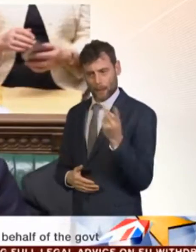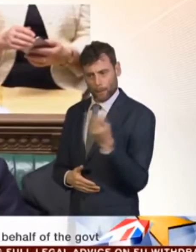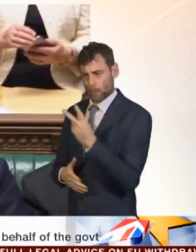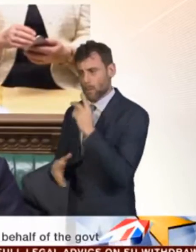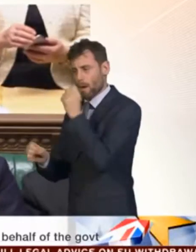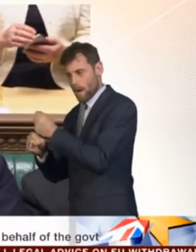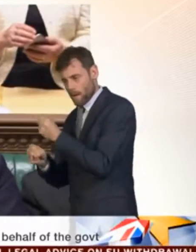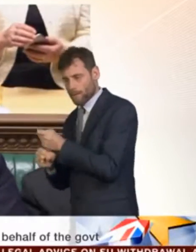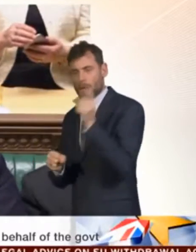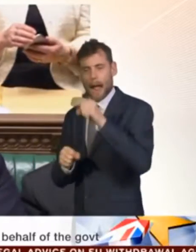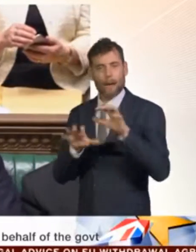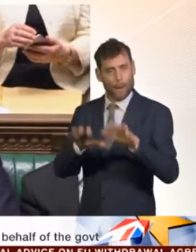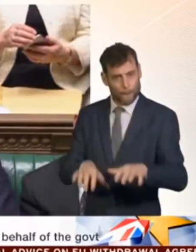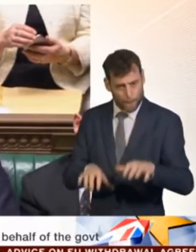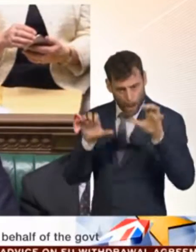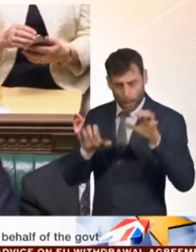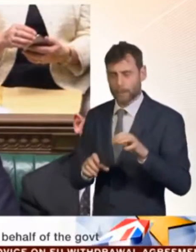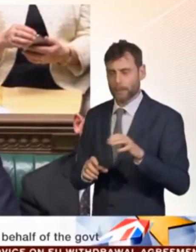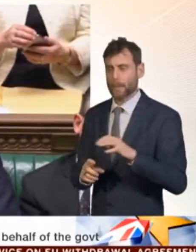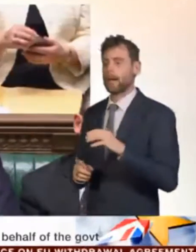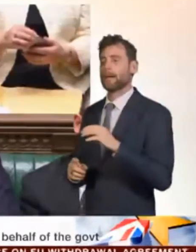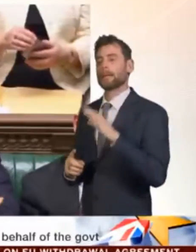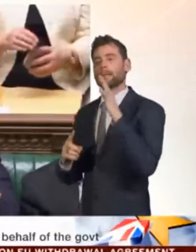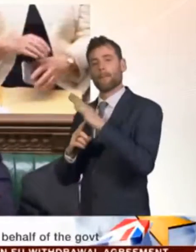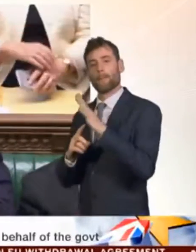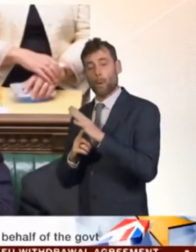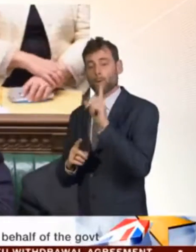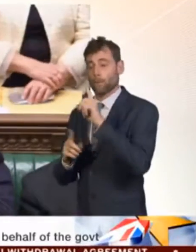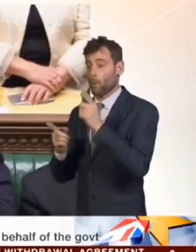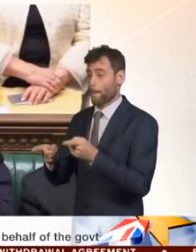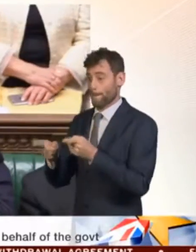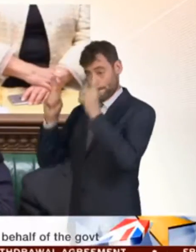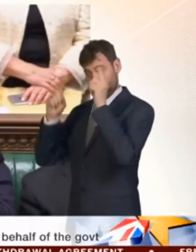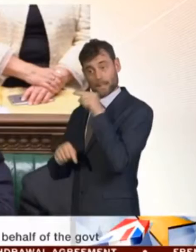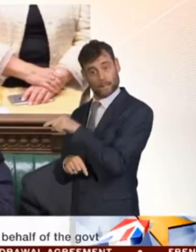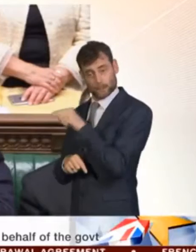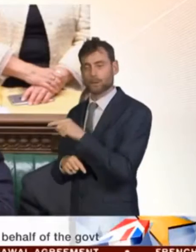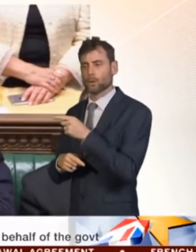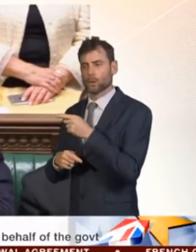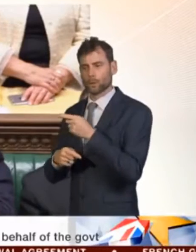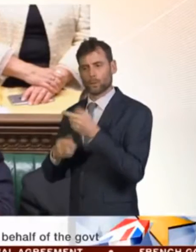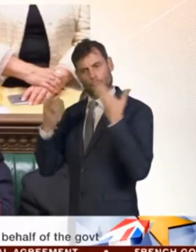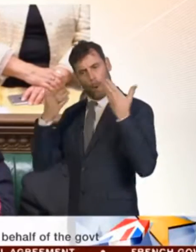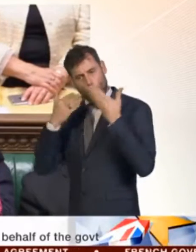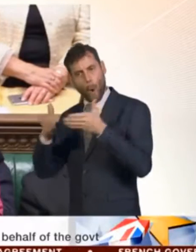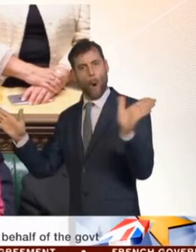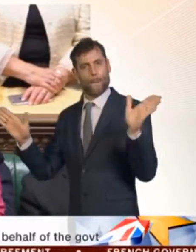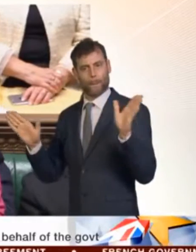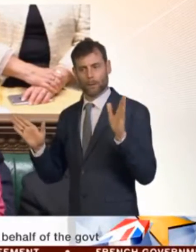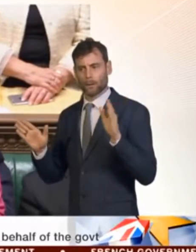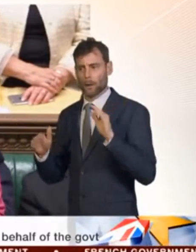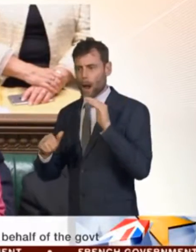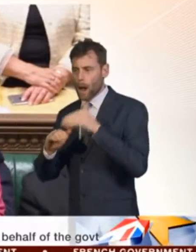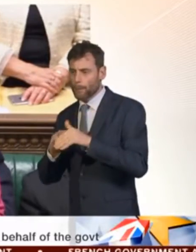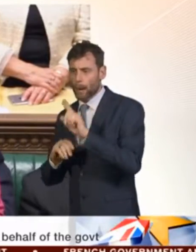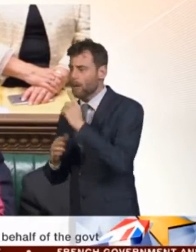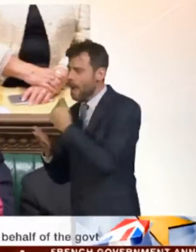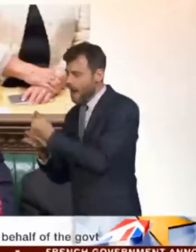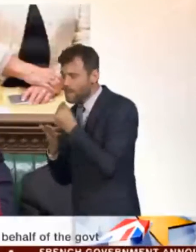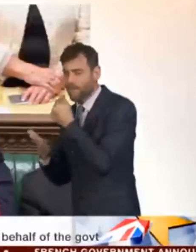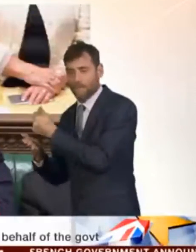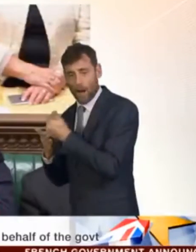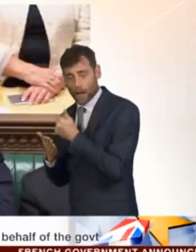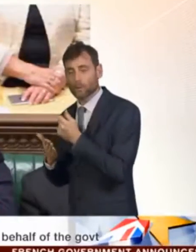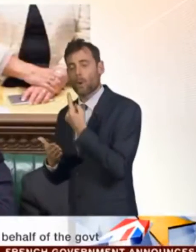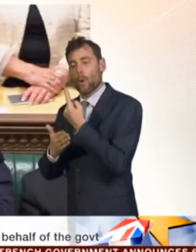should be as open with Parliament as it is possible to be, provided that disclosure of information does not compromise the wider